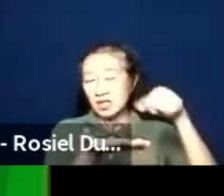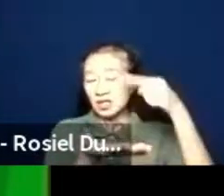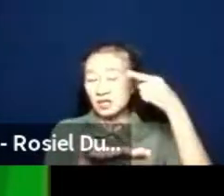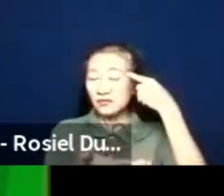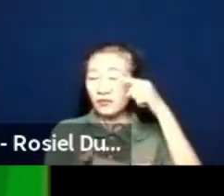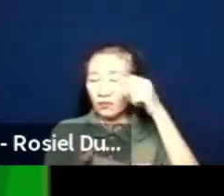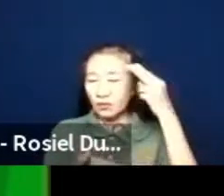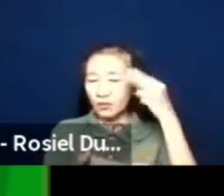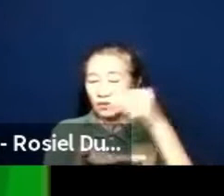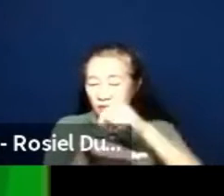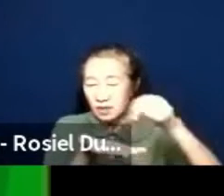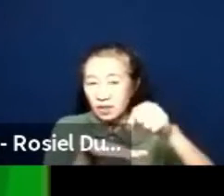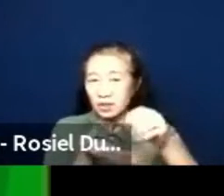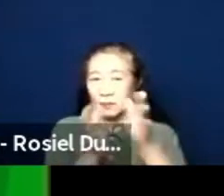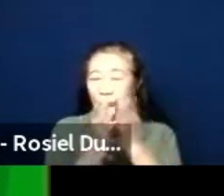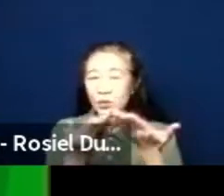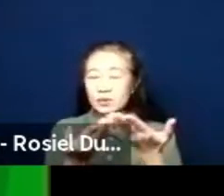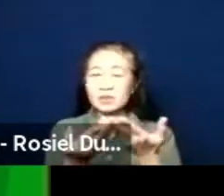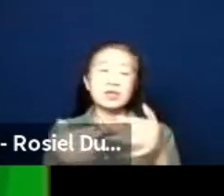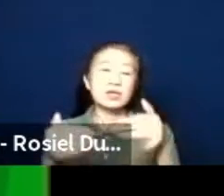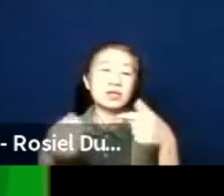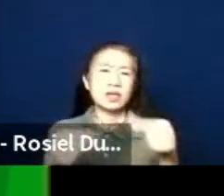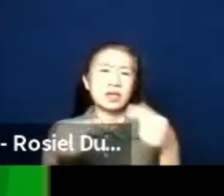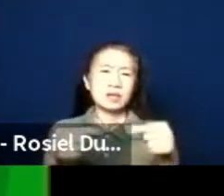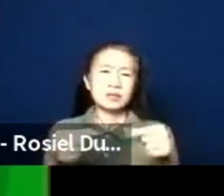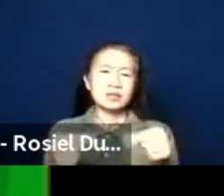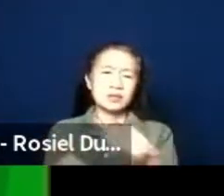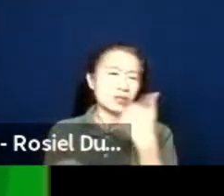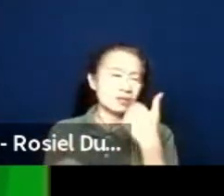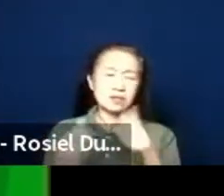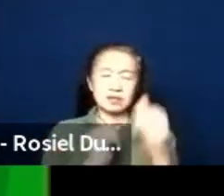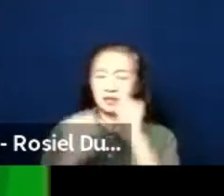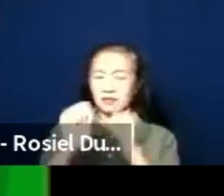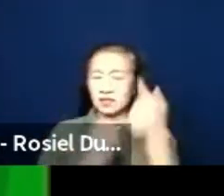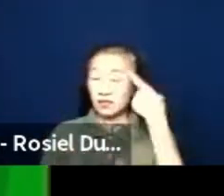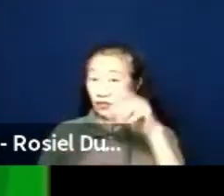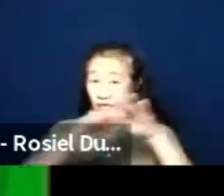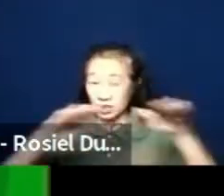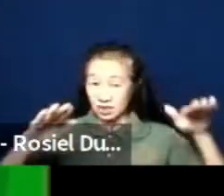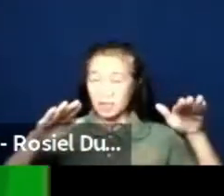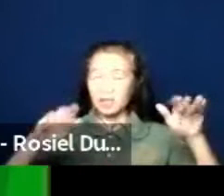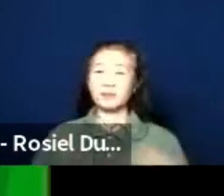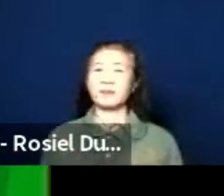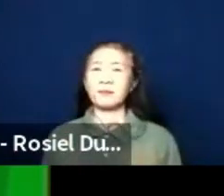communication. Books, games, puzzles, or other activities for children.